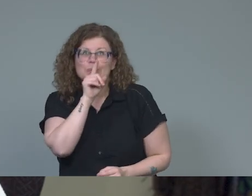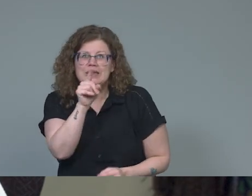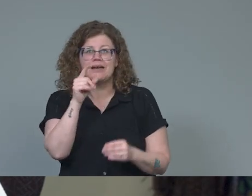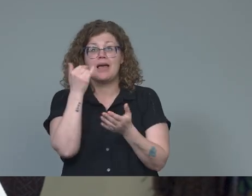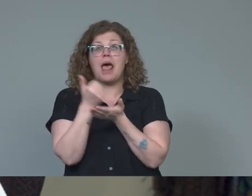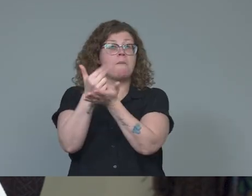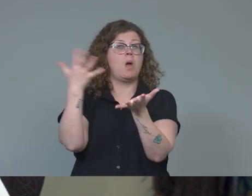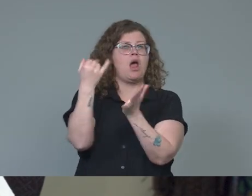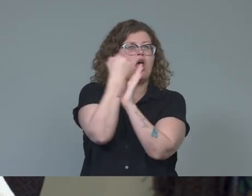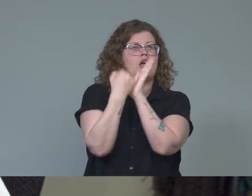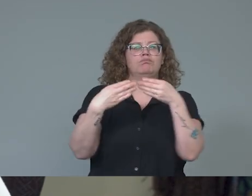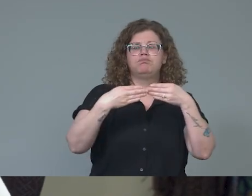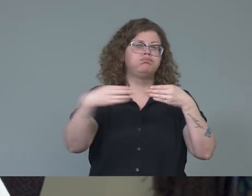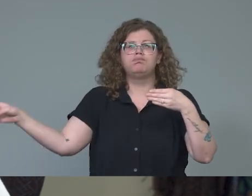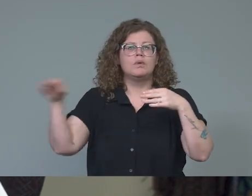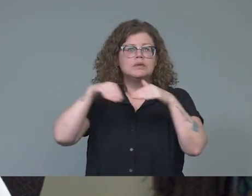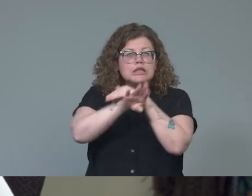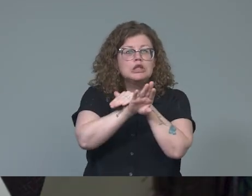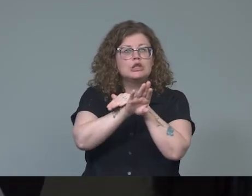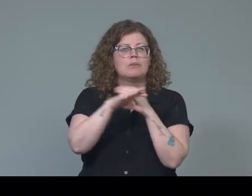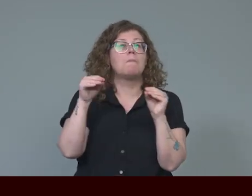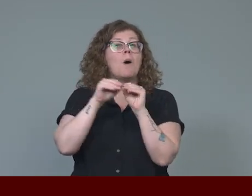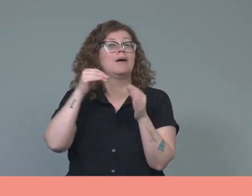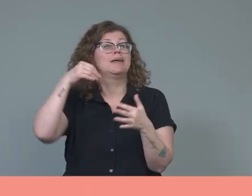together around a conversation topic.